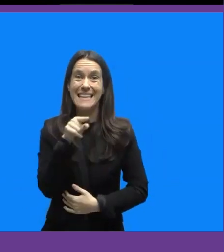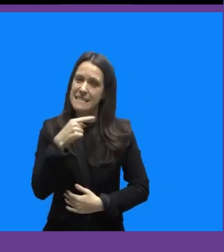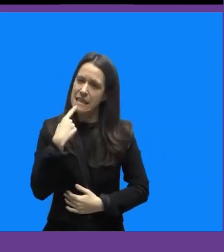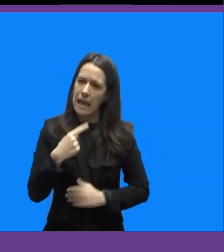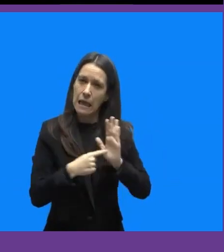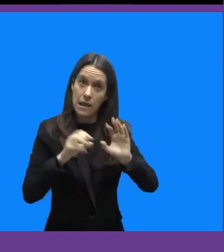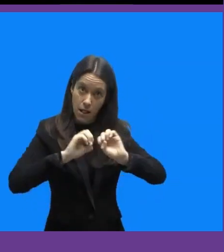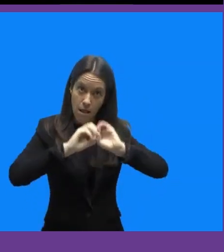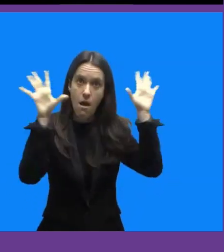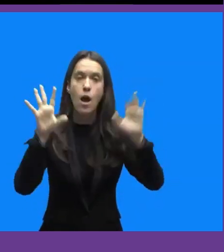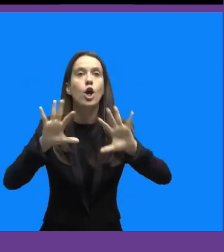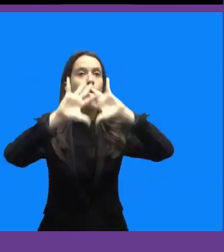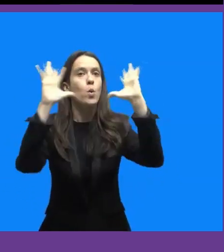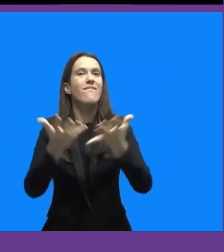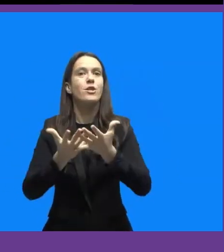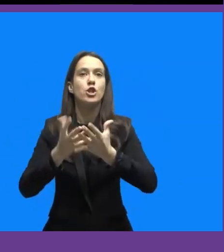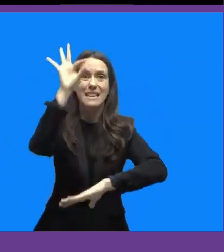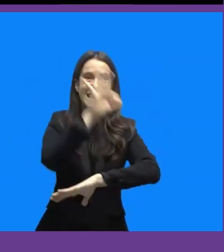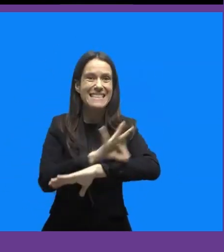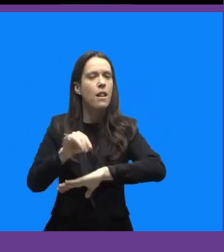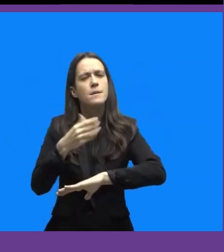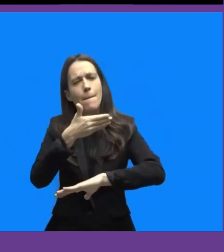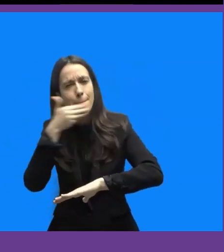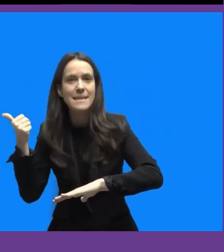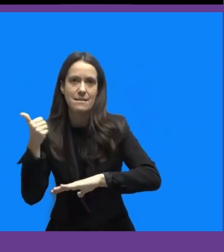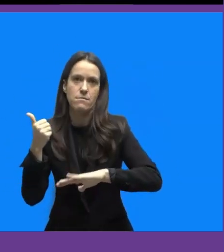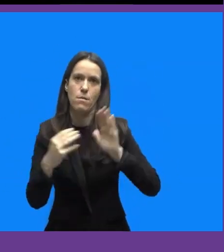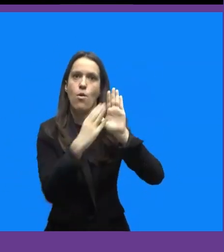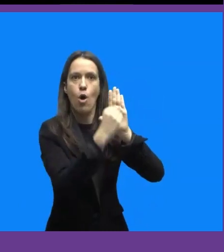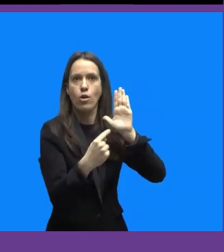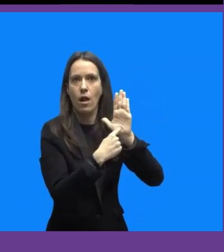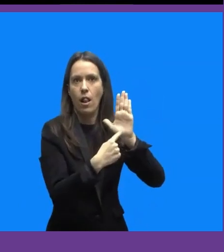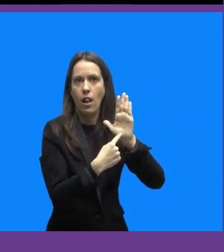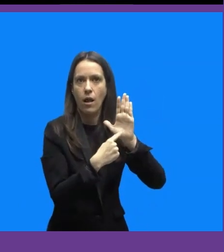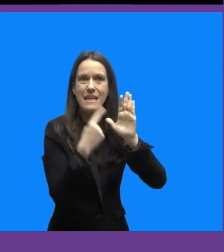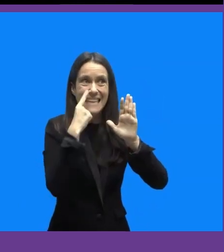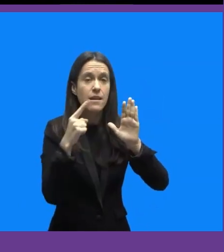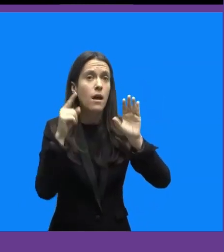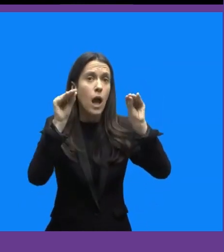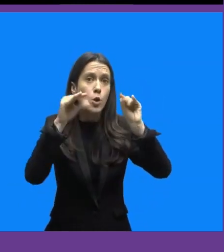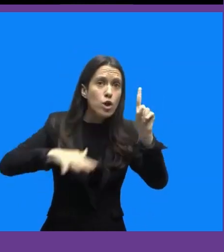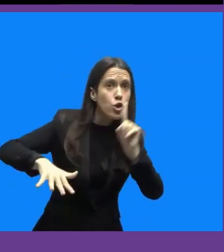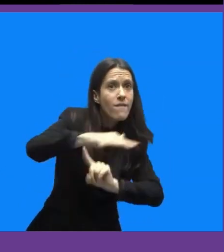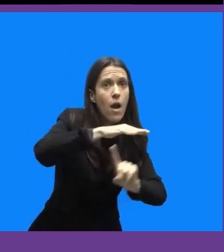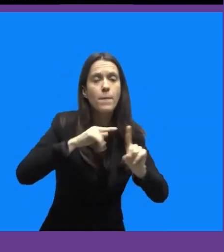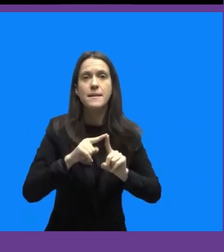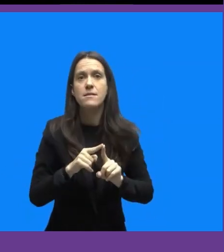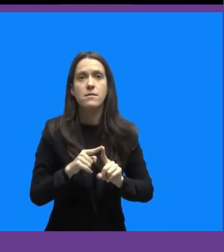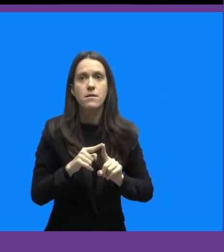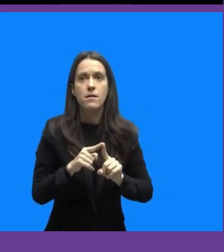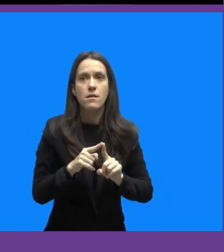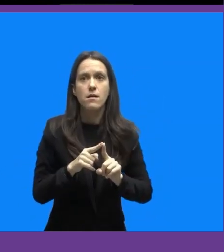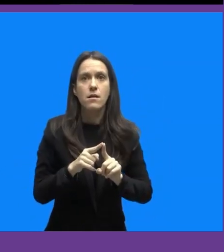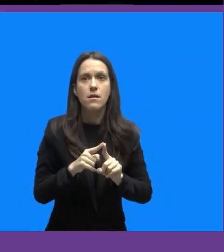that universal design is the best approach. So looking at it from a whole education environment perspective, and again,